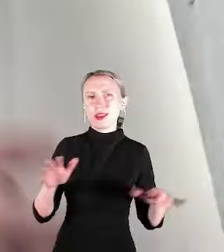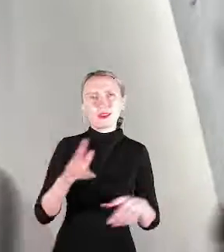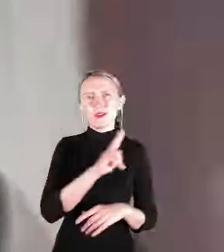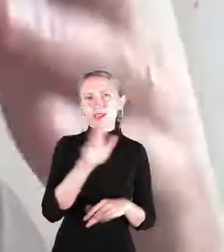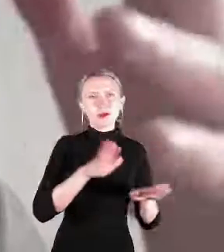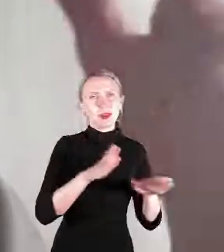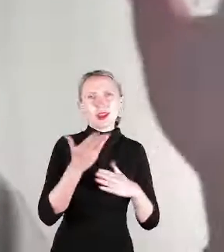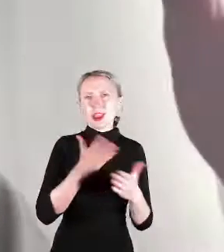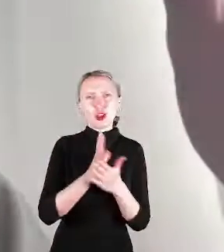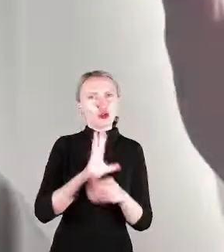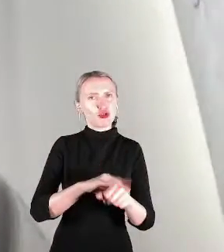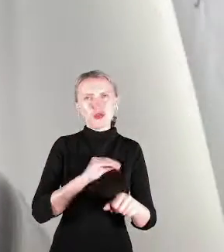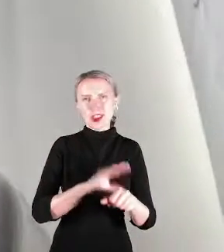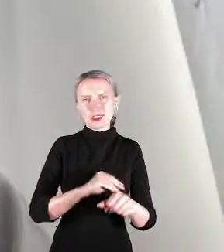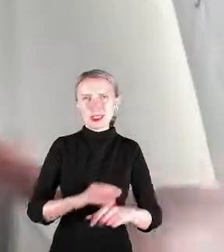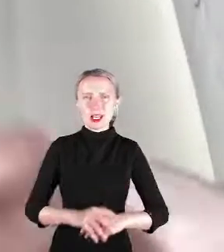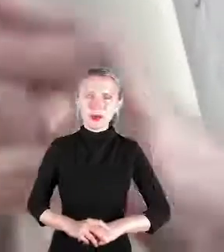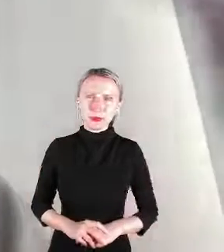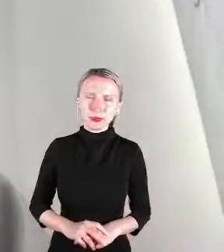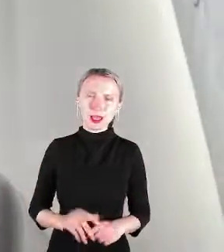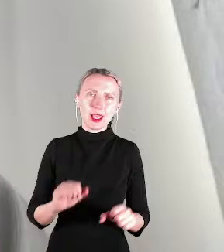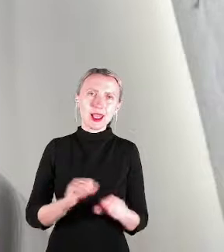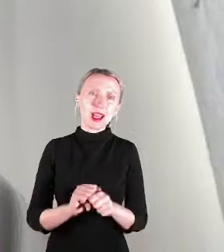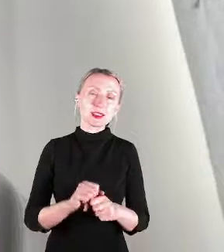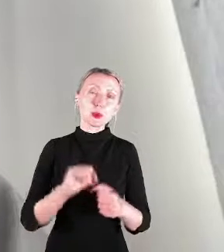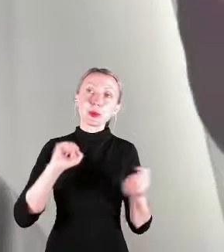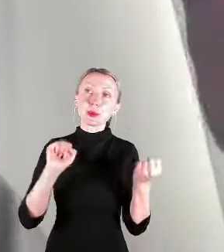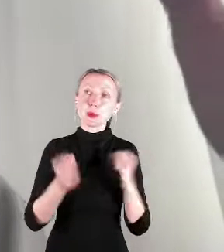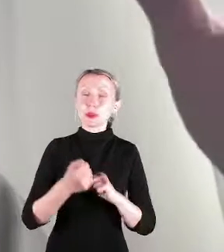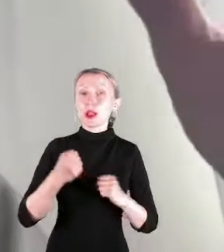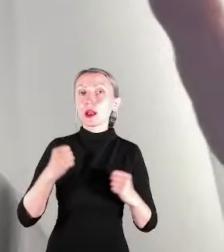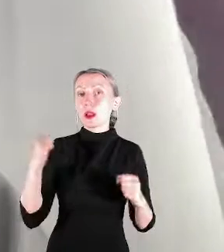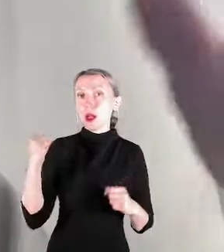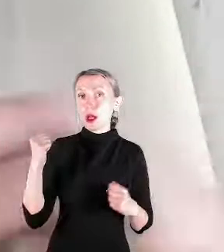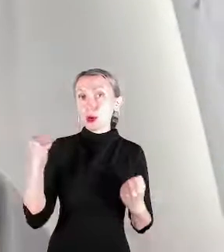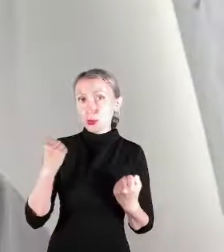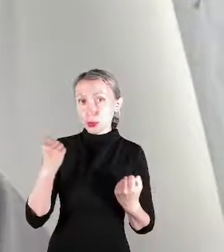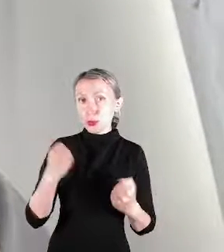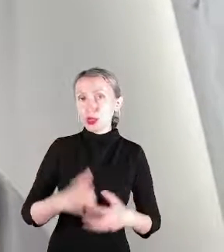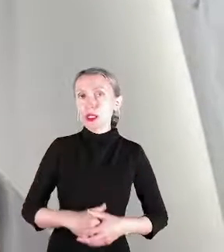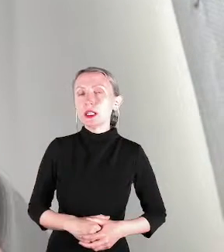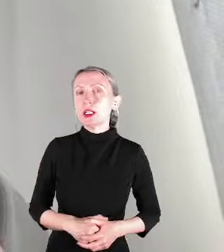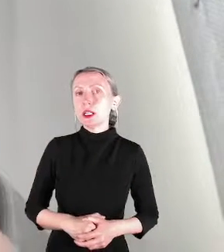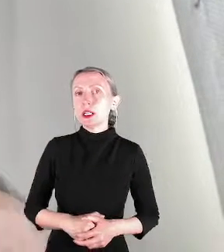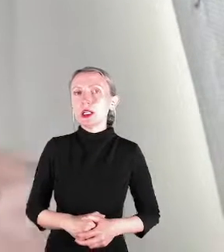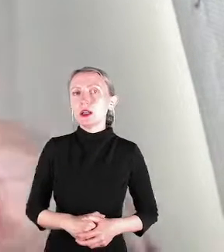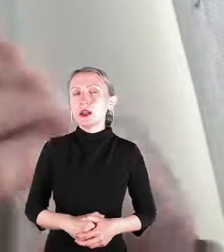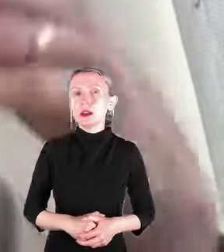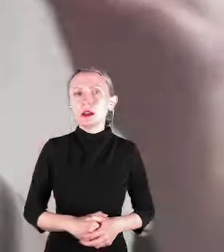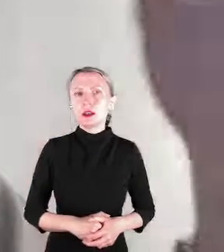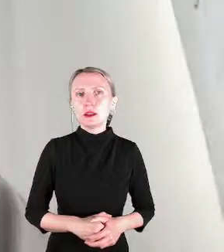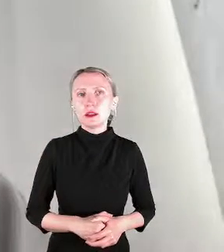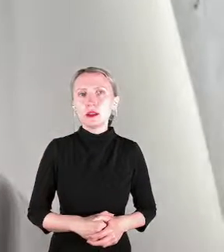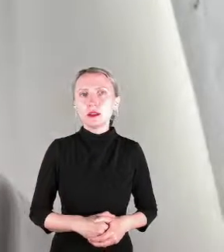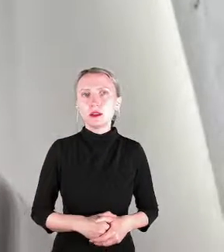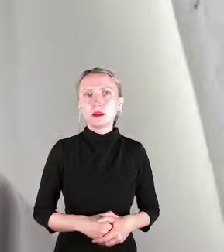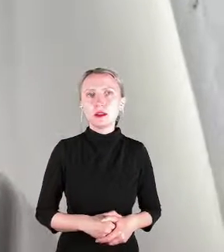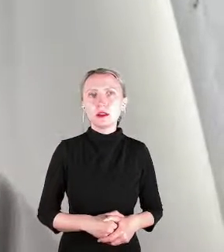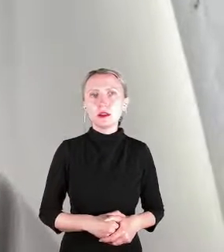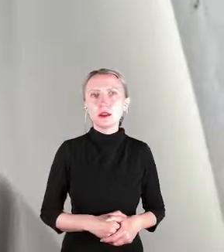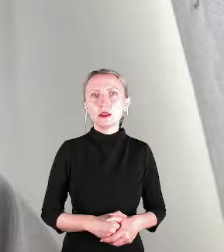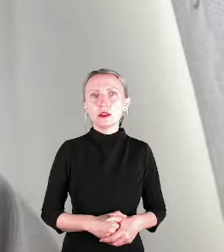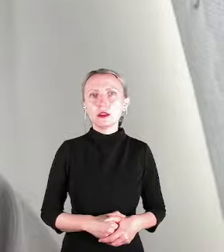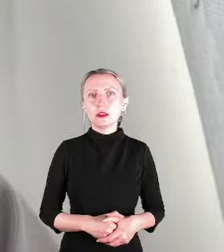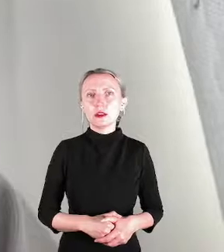there is a big change to e-commerce. You know, you don't go to the shops. The idea is to sit